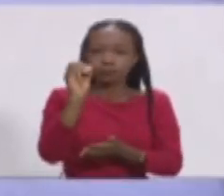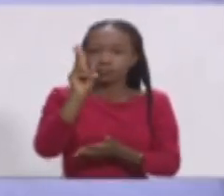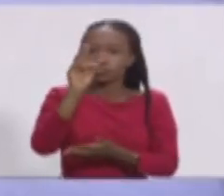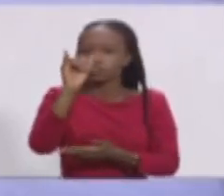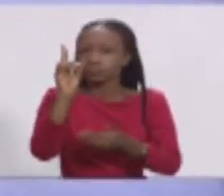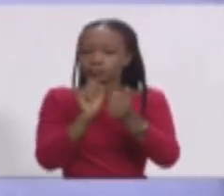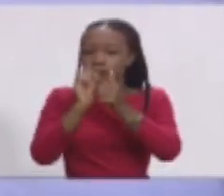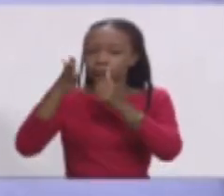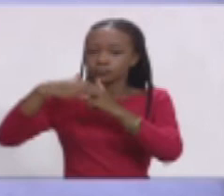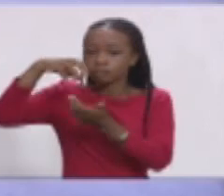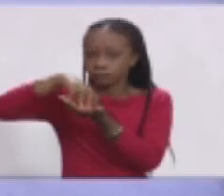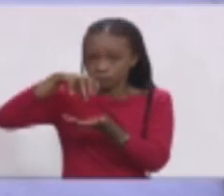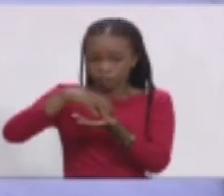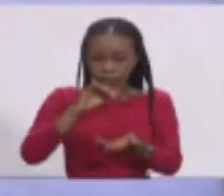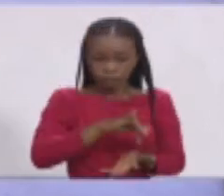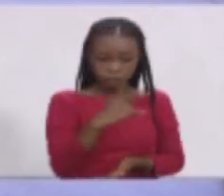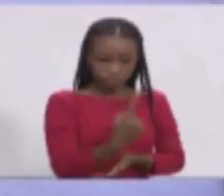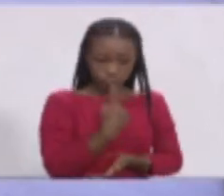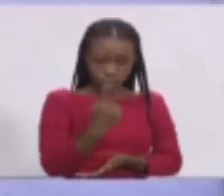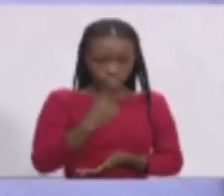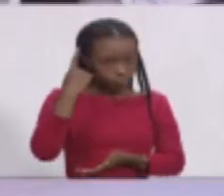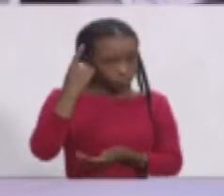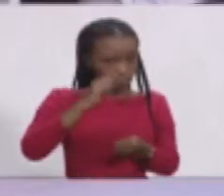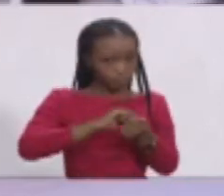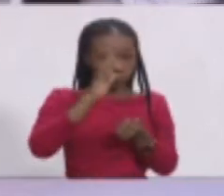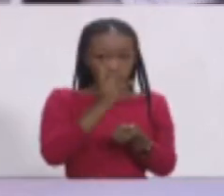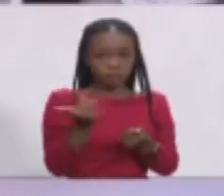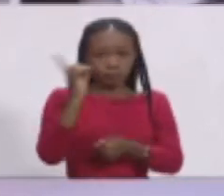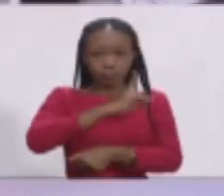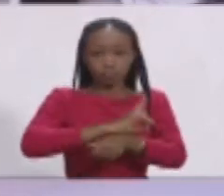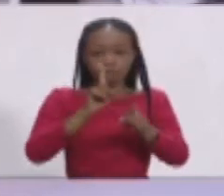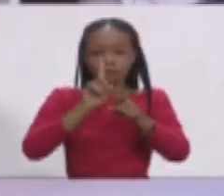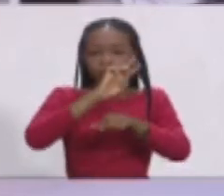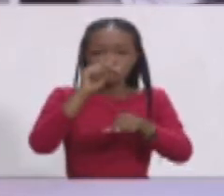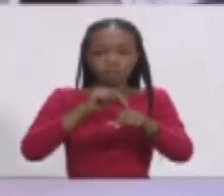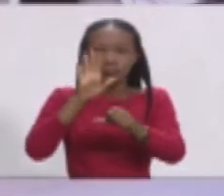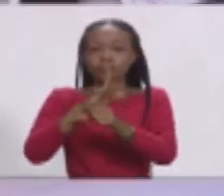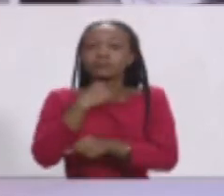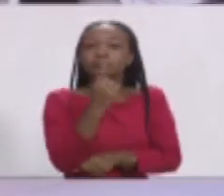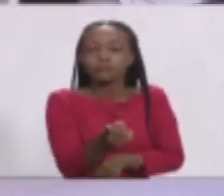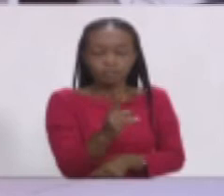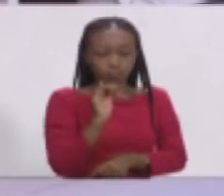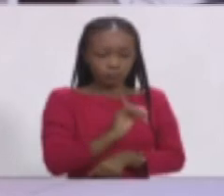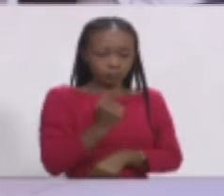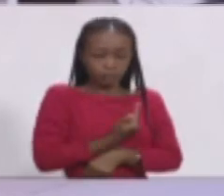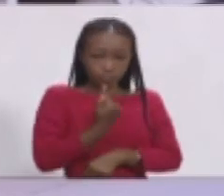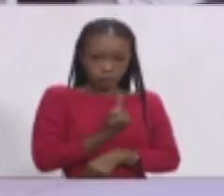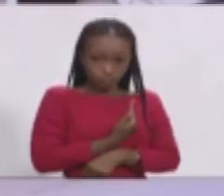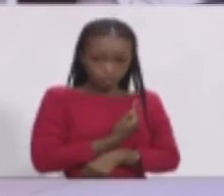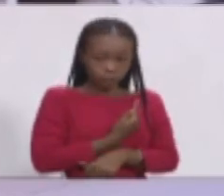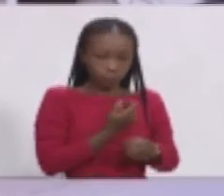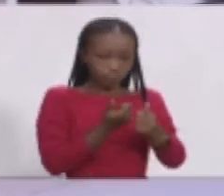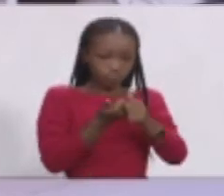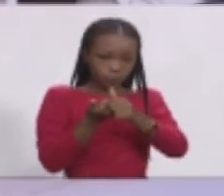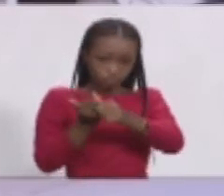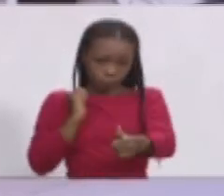cases include being quarantined for 14 days in isolation. For many, say living in the self-quarantine and social distancing from